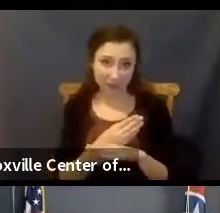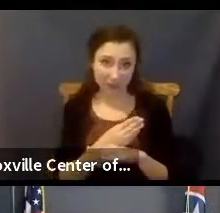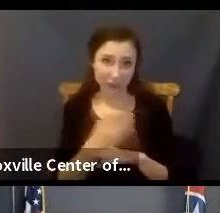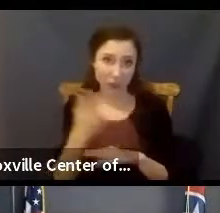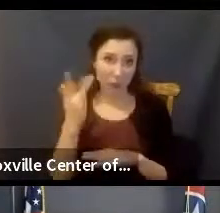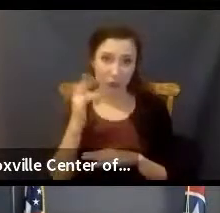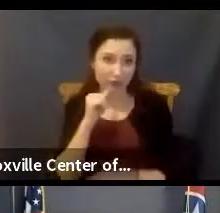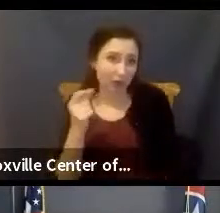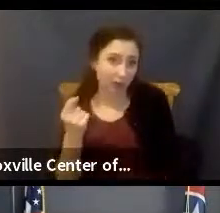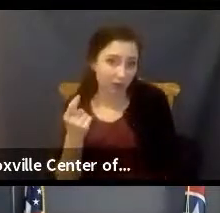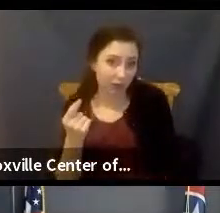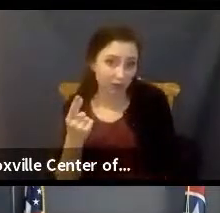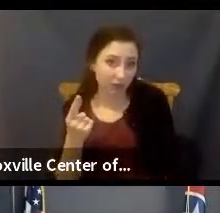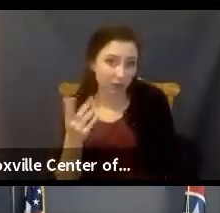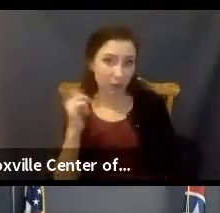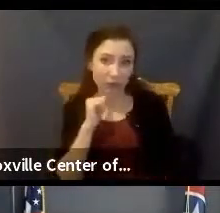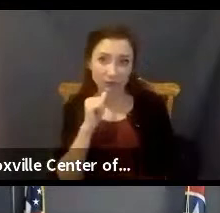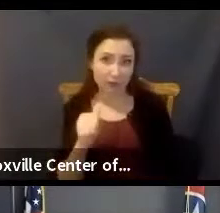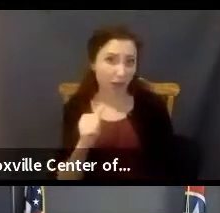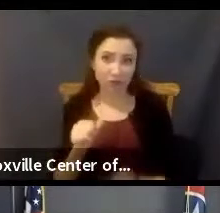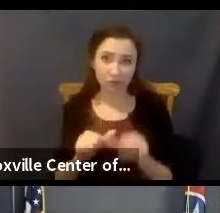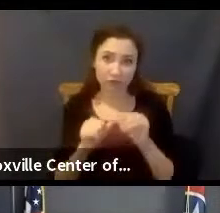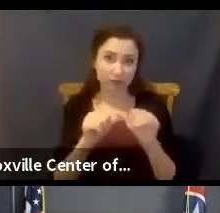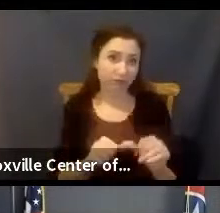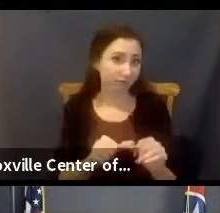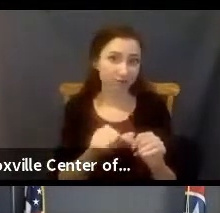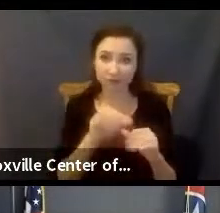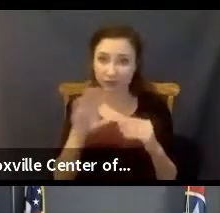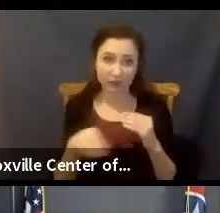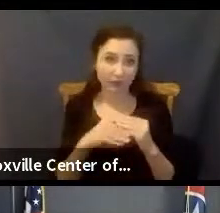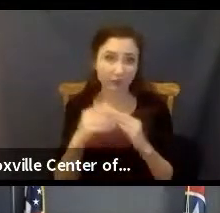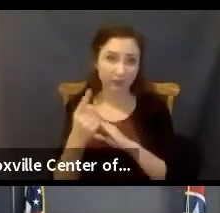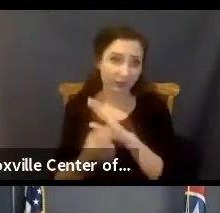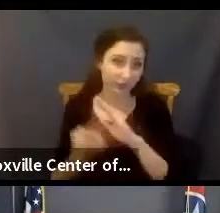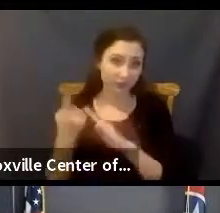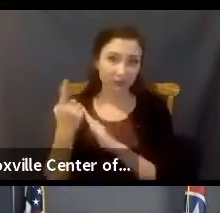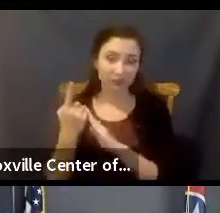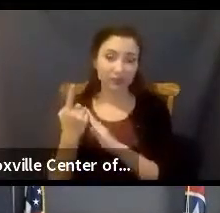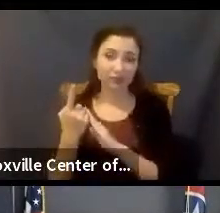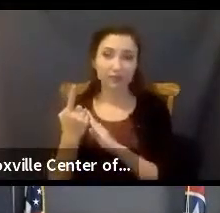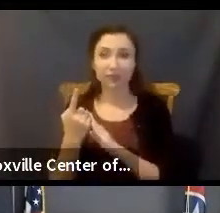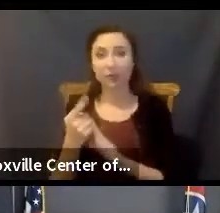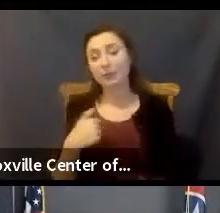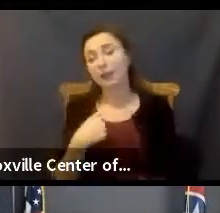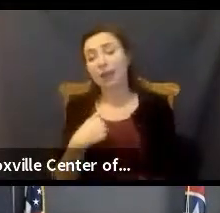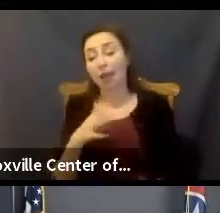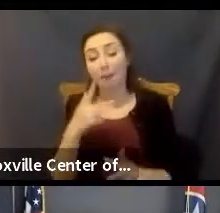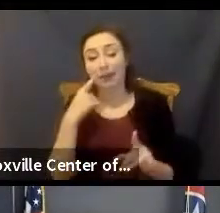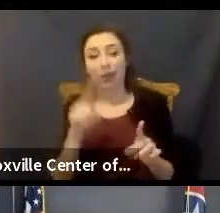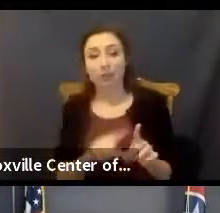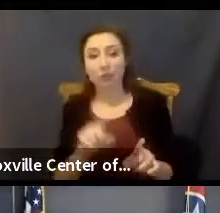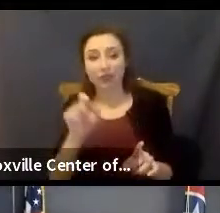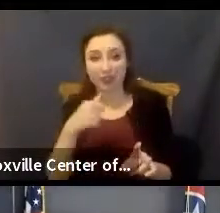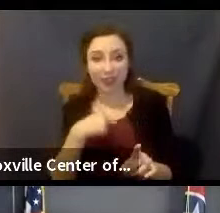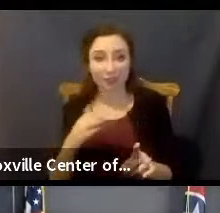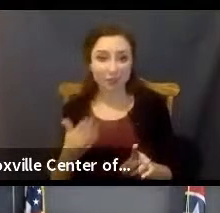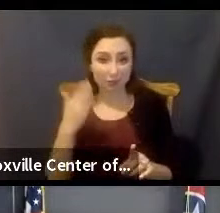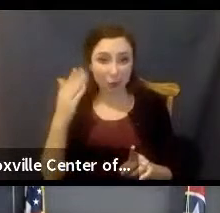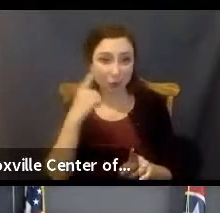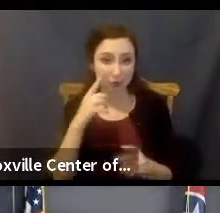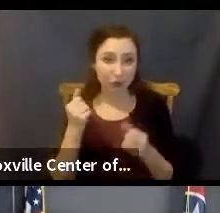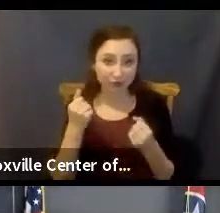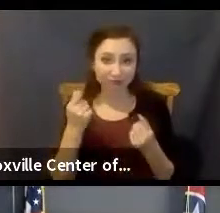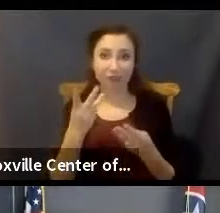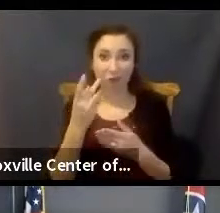why not 11? Why not just extend it an extra hour? I mean, I totally agree. I've been proposing for